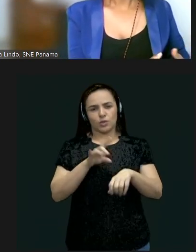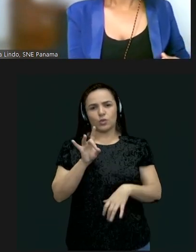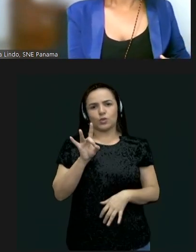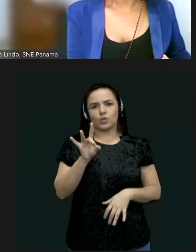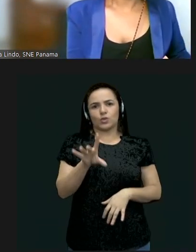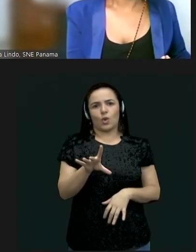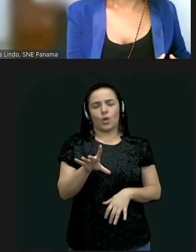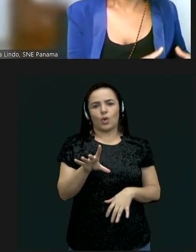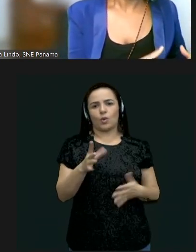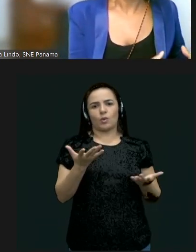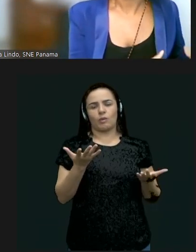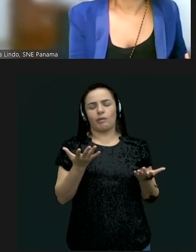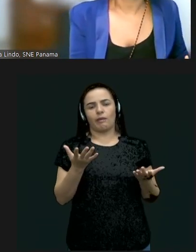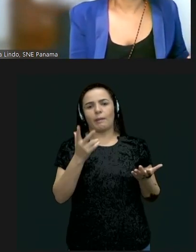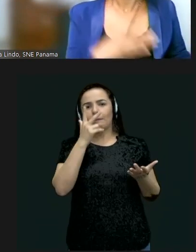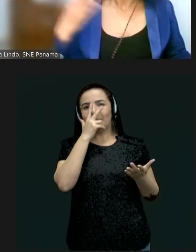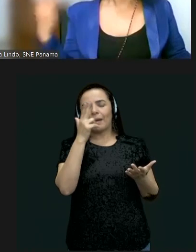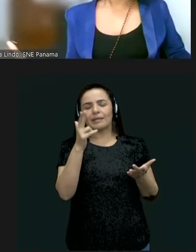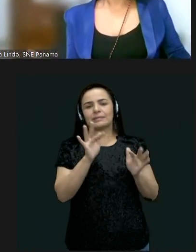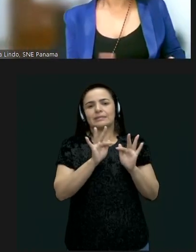a domestic alternative